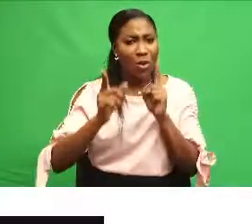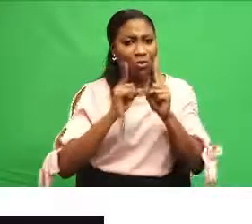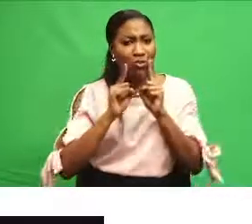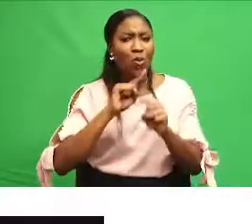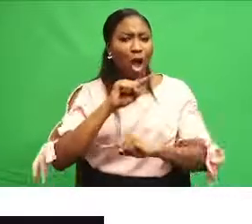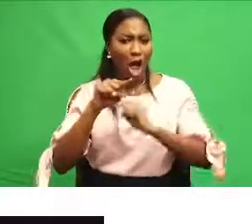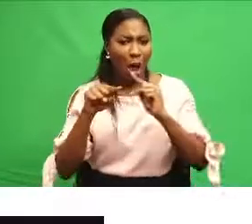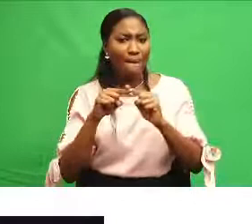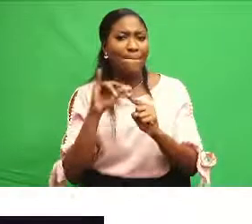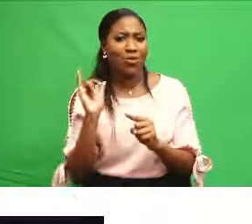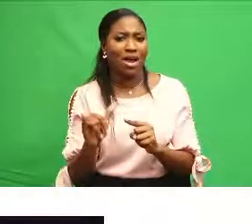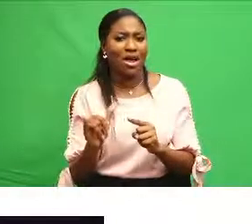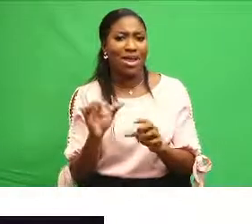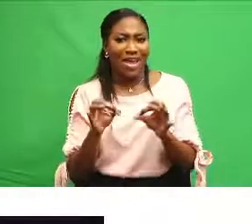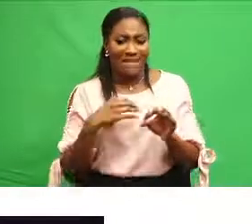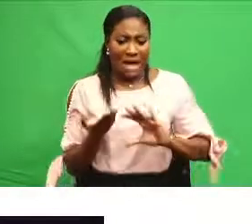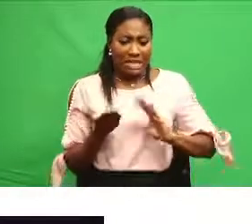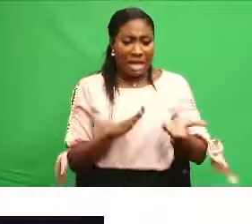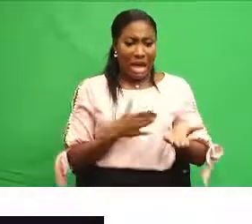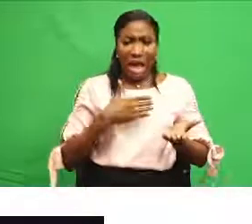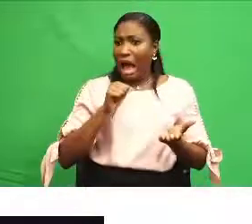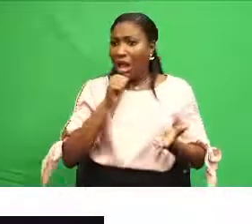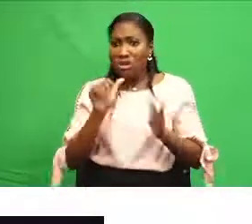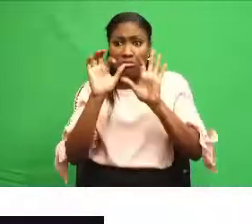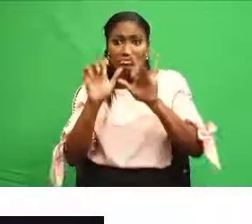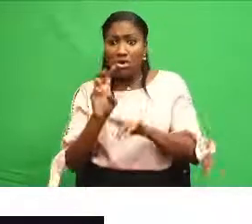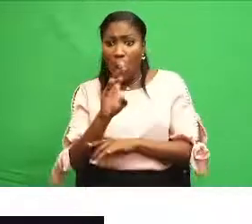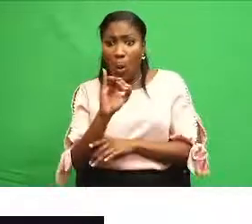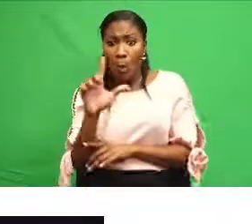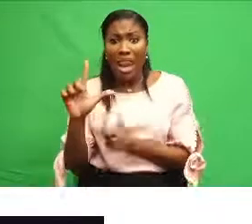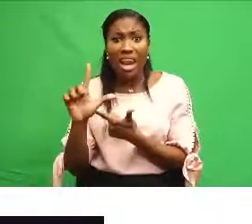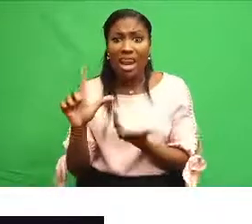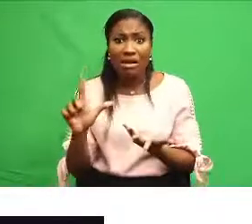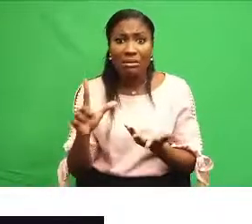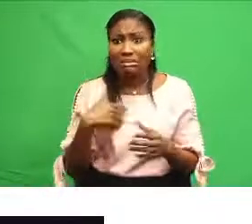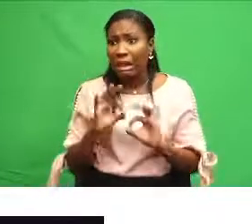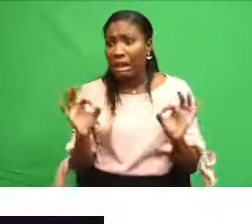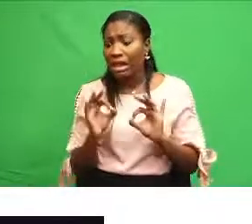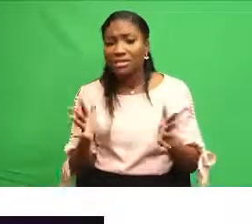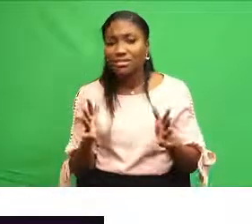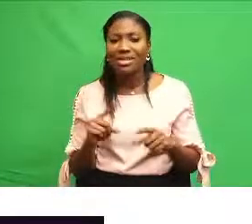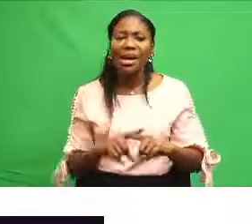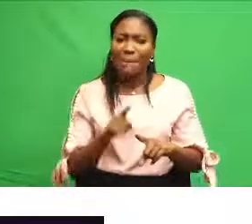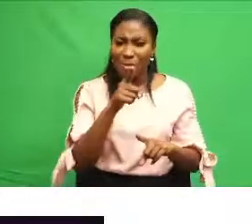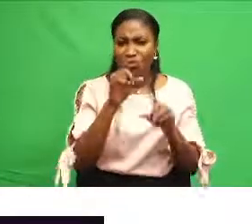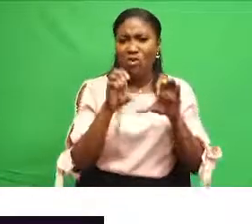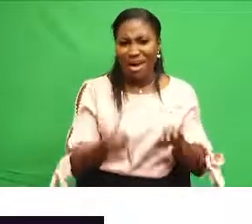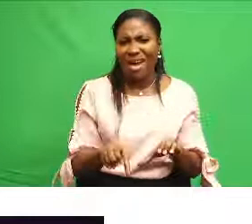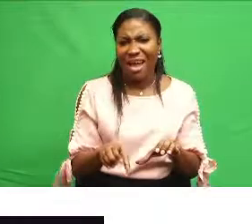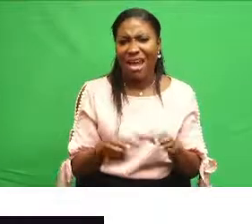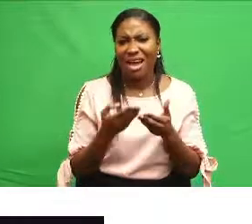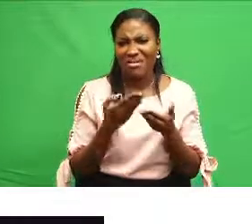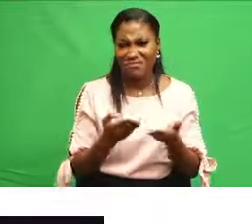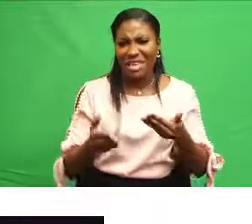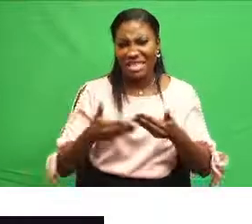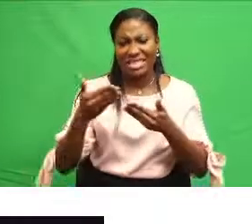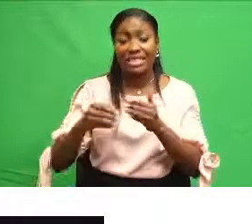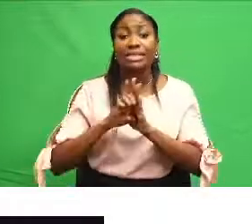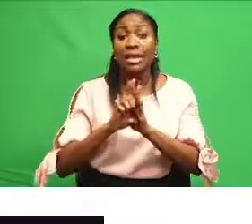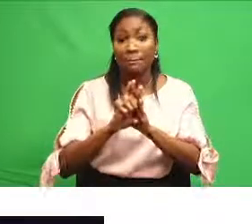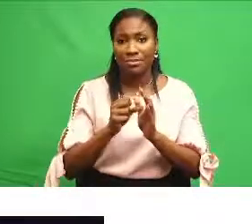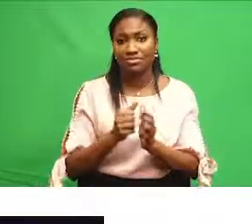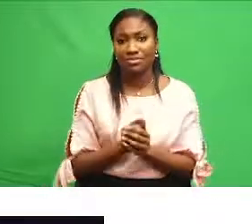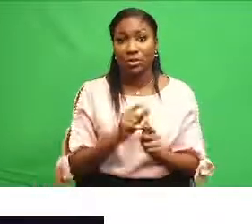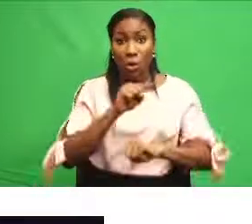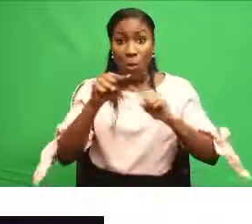about dying without a will. But you can make things easy because upon your death, liquidity is important.